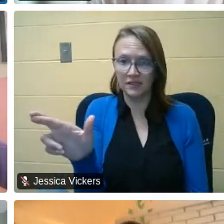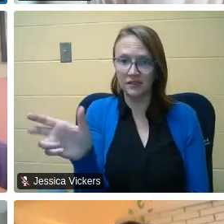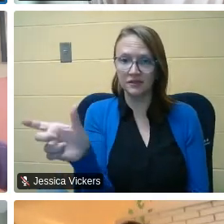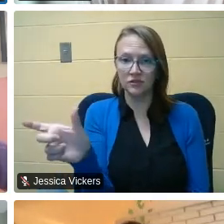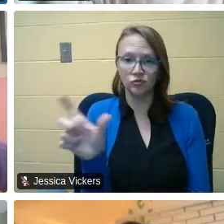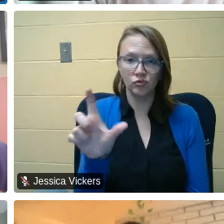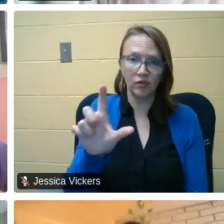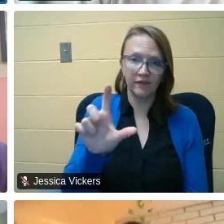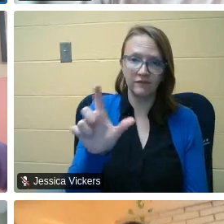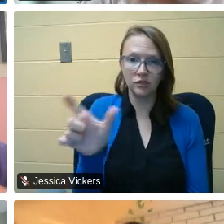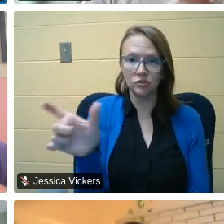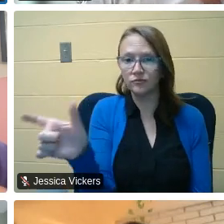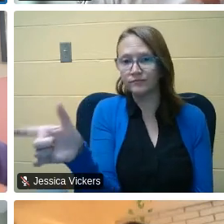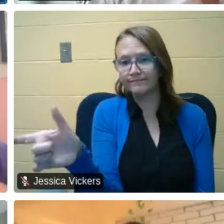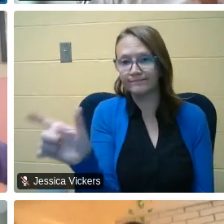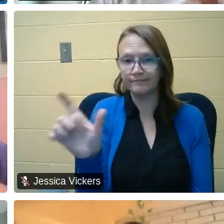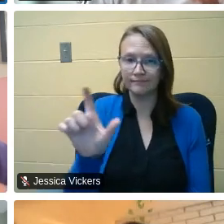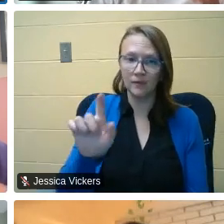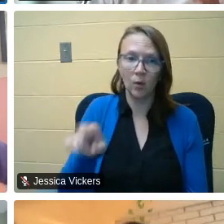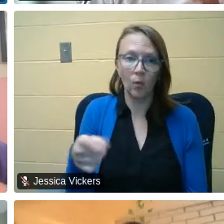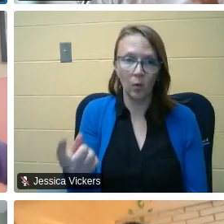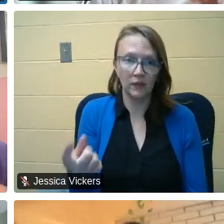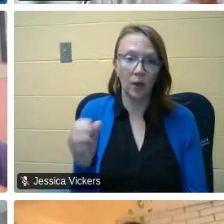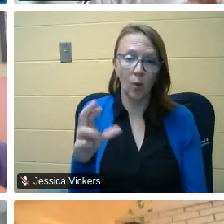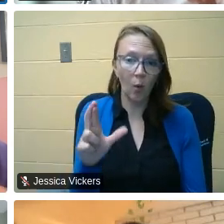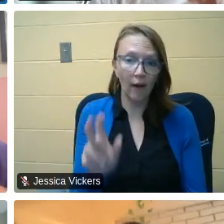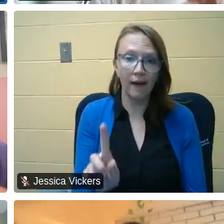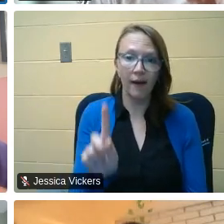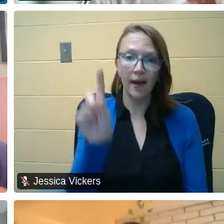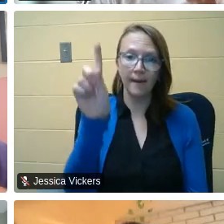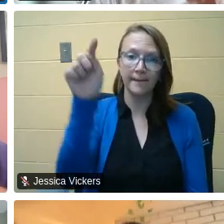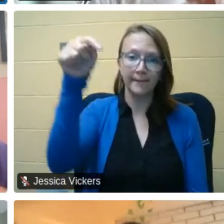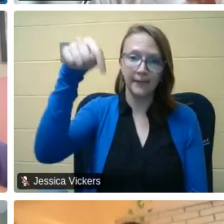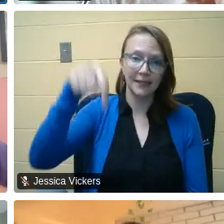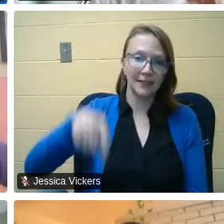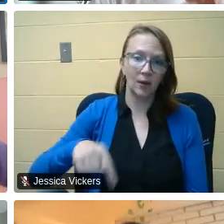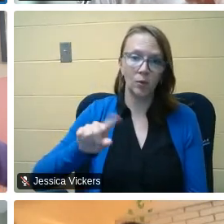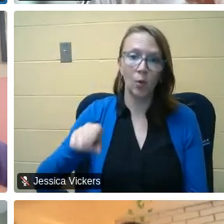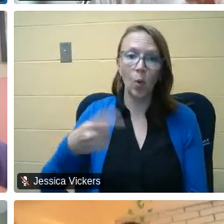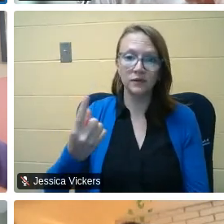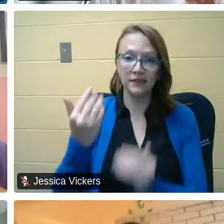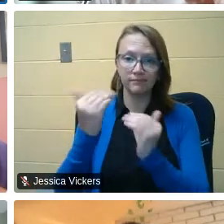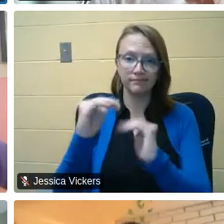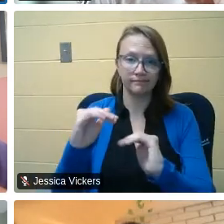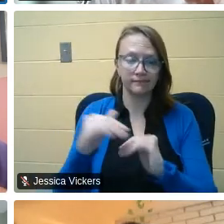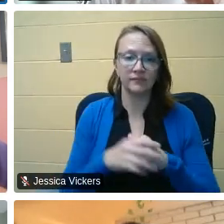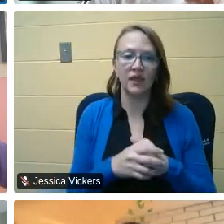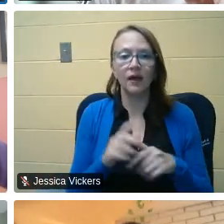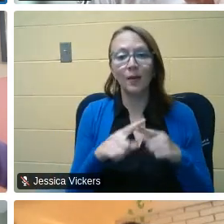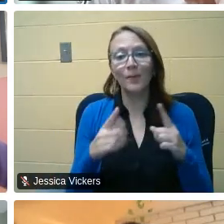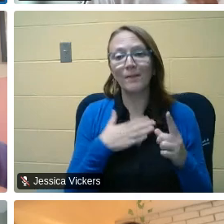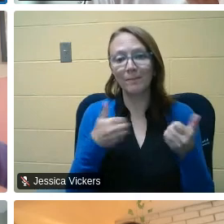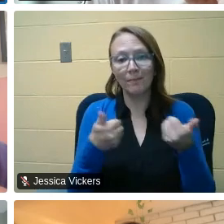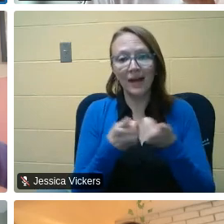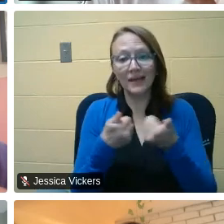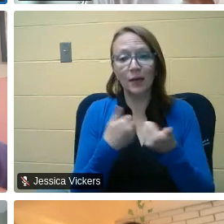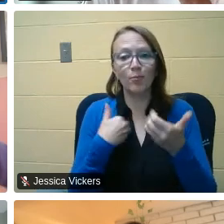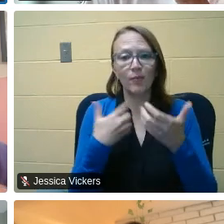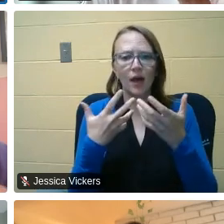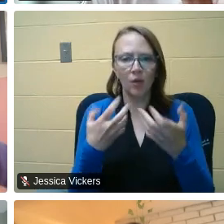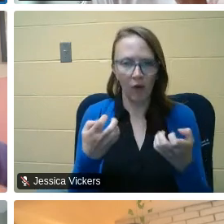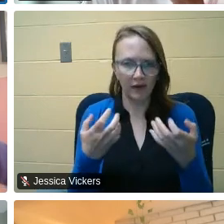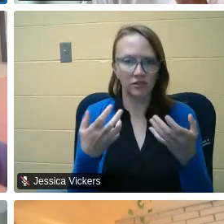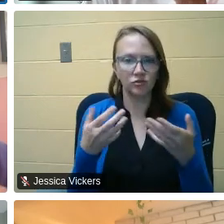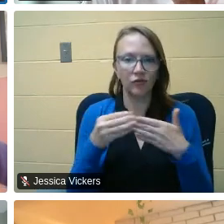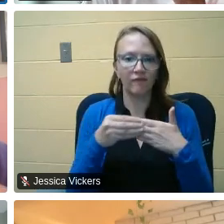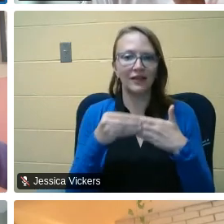this way. And you also have an option for up and down if you only wanted to go that way. But in my game, I wanted to move all around.